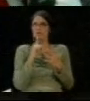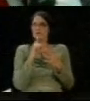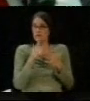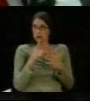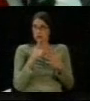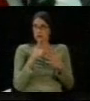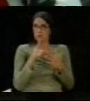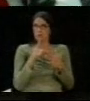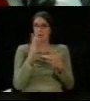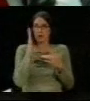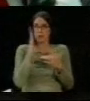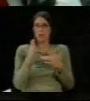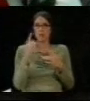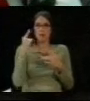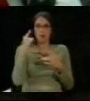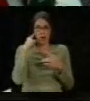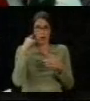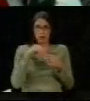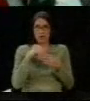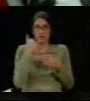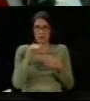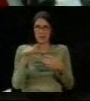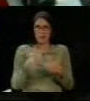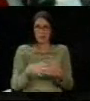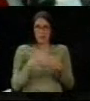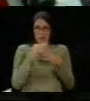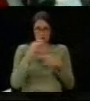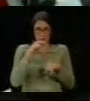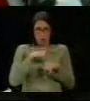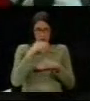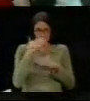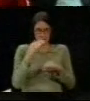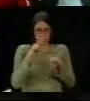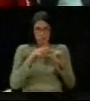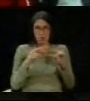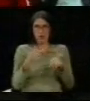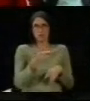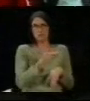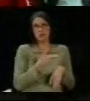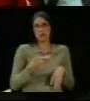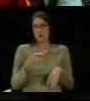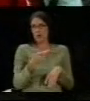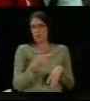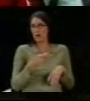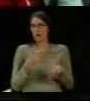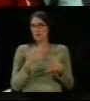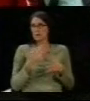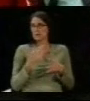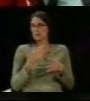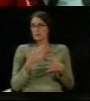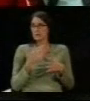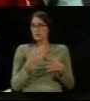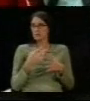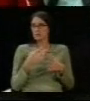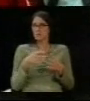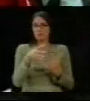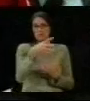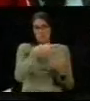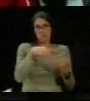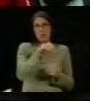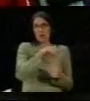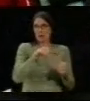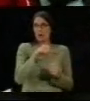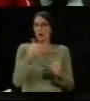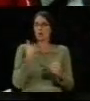this thing is going to be heard in any particular time frame, but the three of us get along, and I mean we'll try